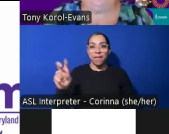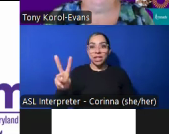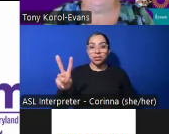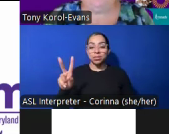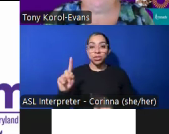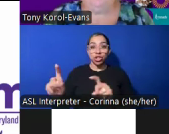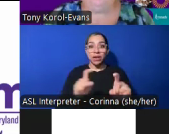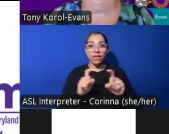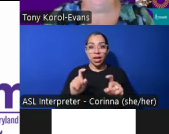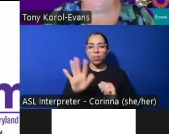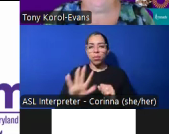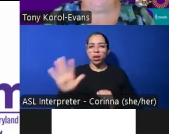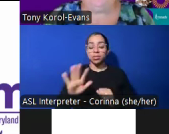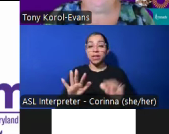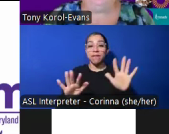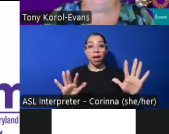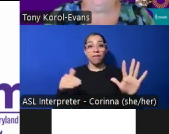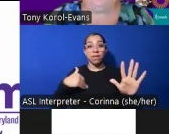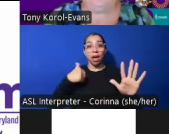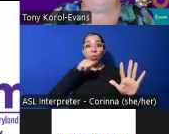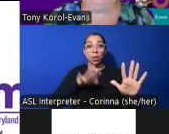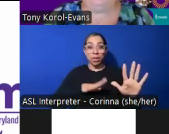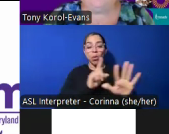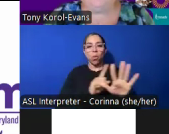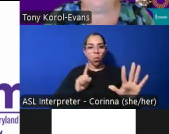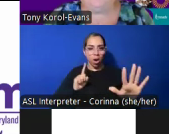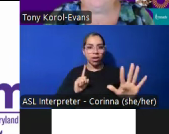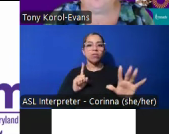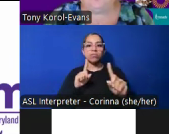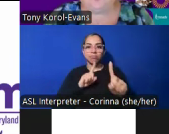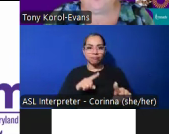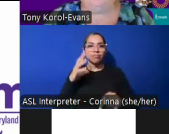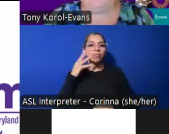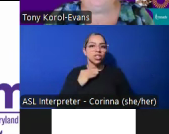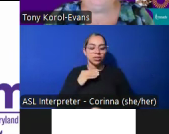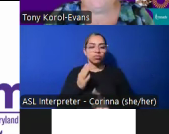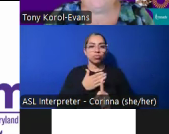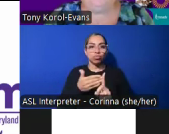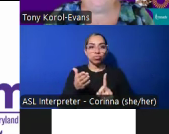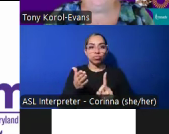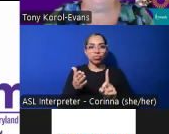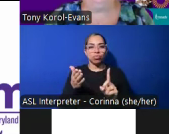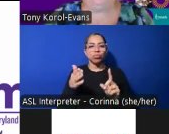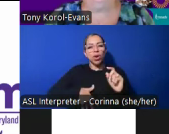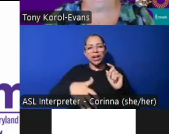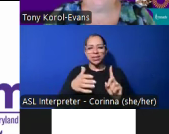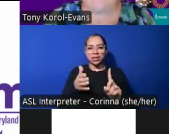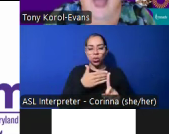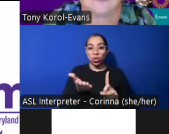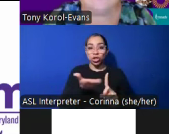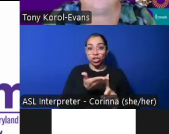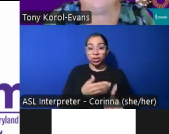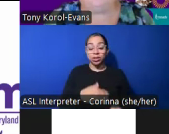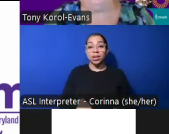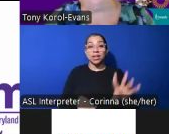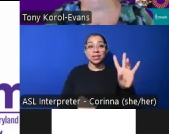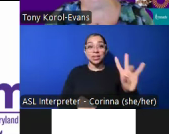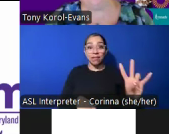5 young women said they experienced pregnancy coercion, and 1 in 7 said they experienced